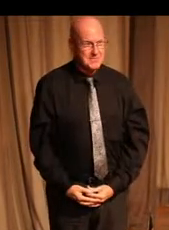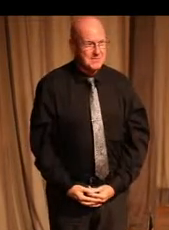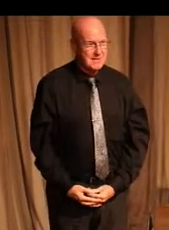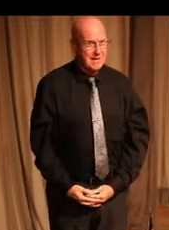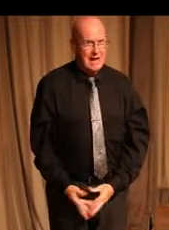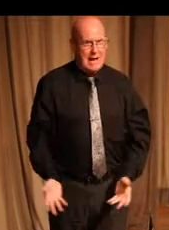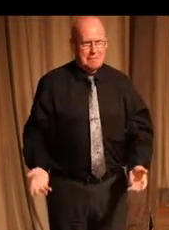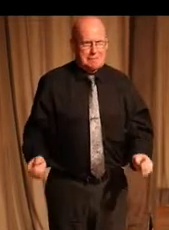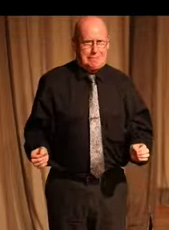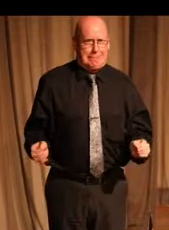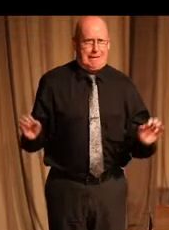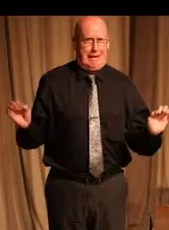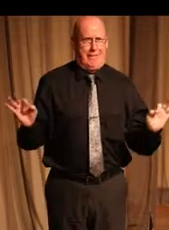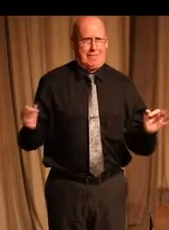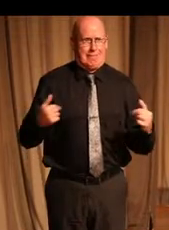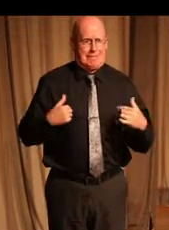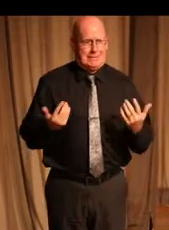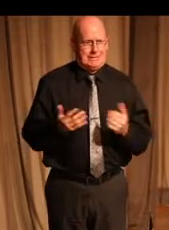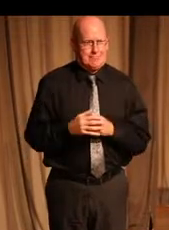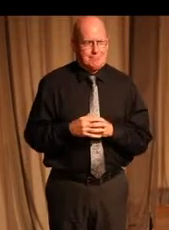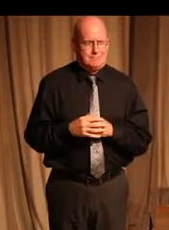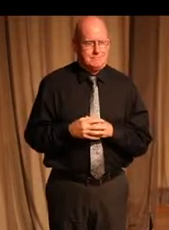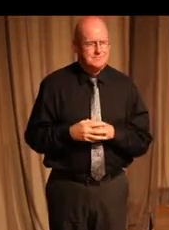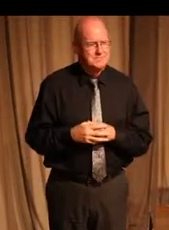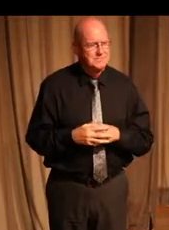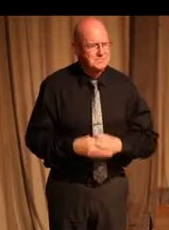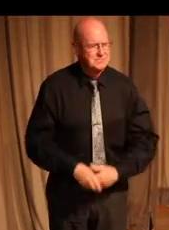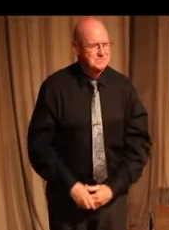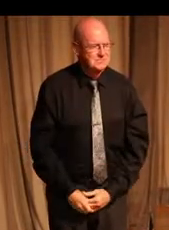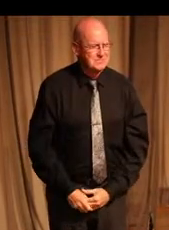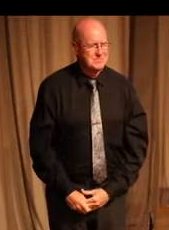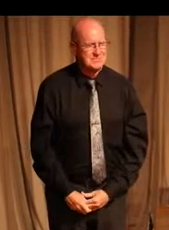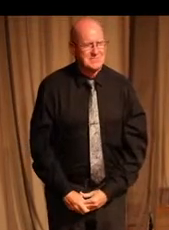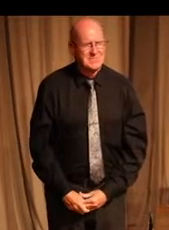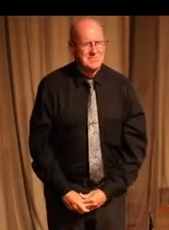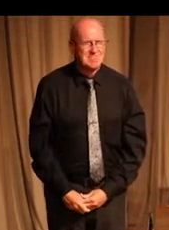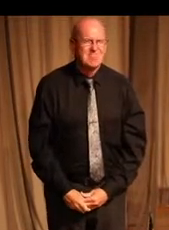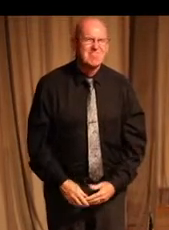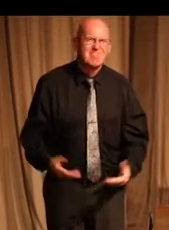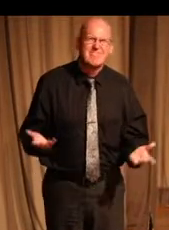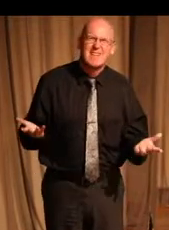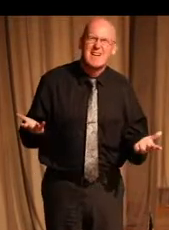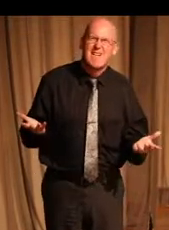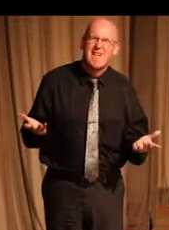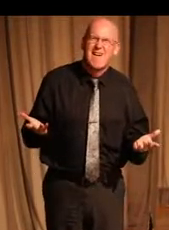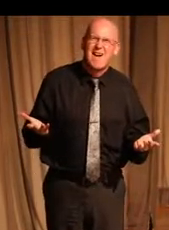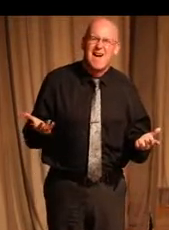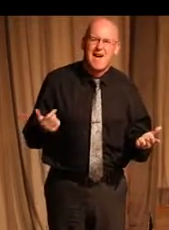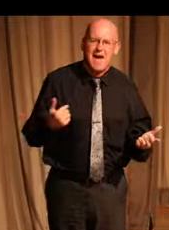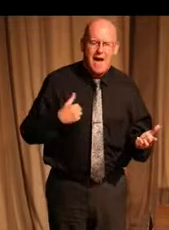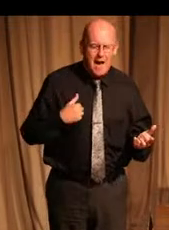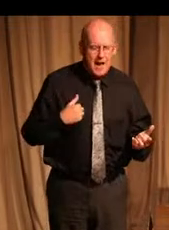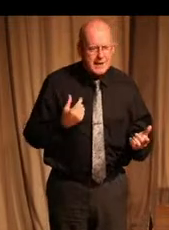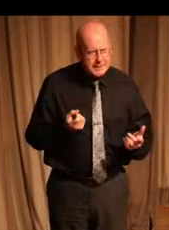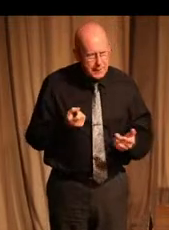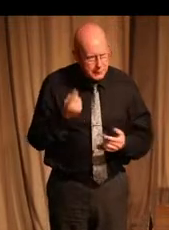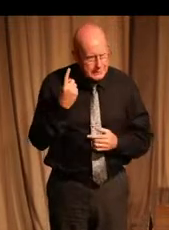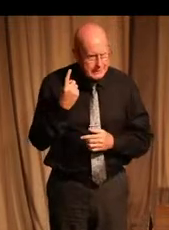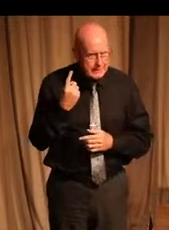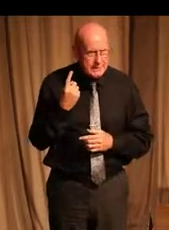not at all. Not at all. But as I understand